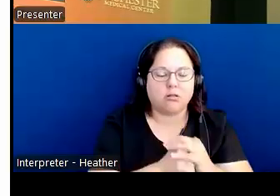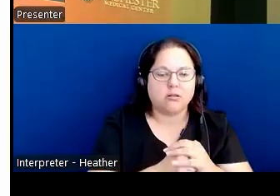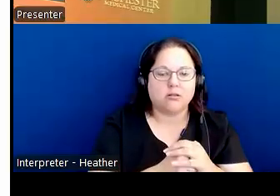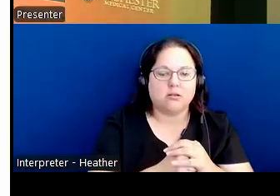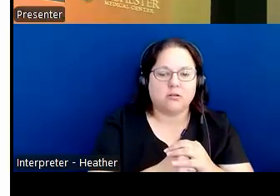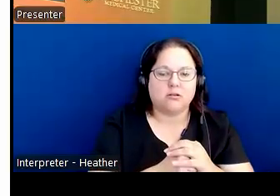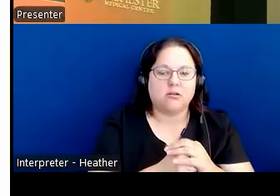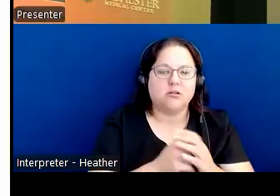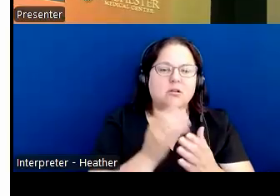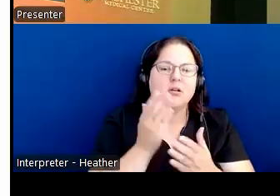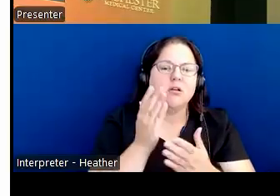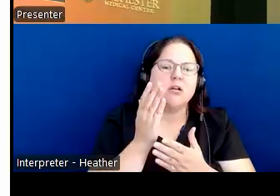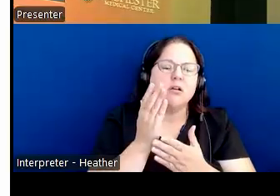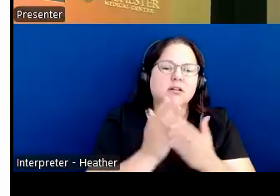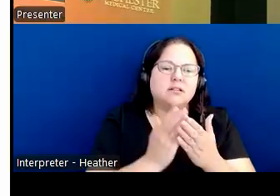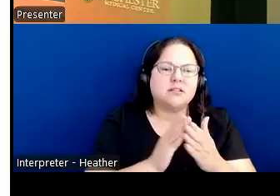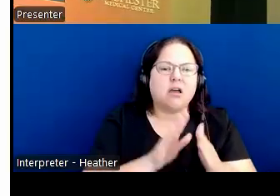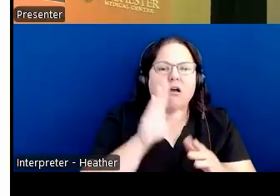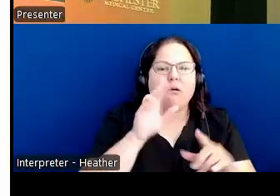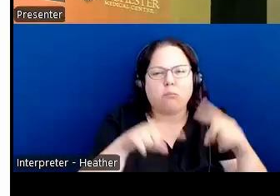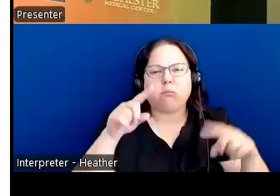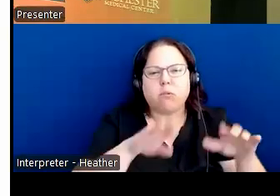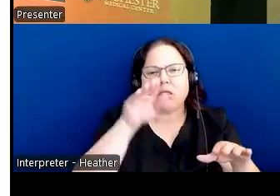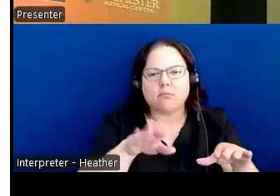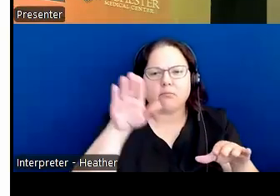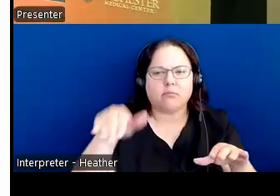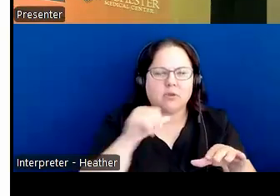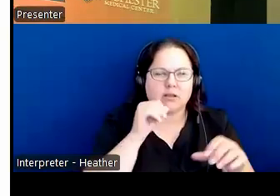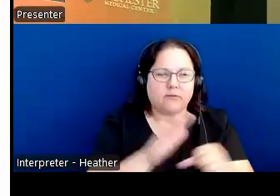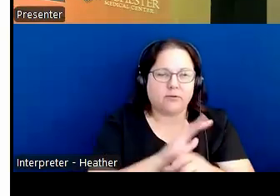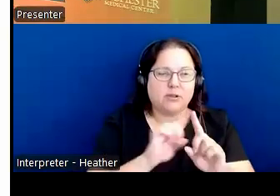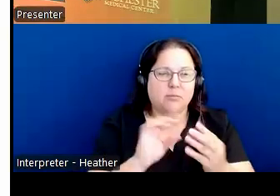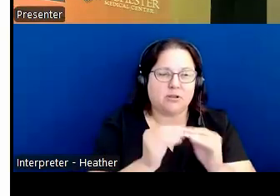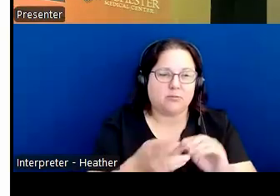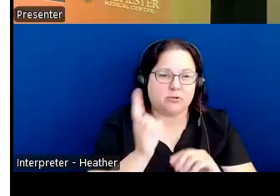there's some mirroring of the trend, but not completely, and that the numbers are much higher.